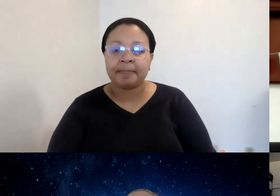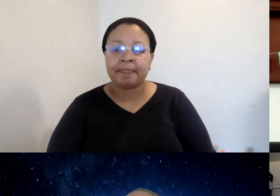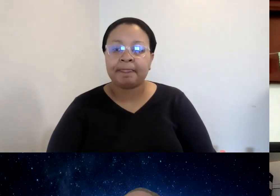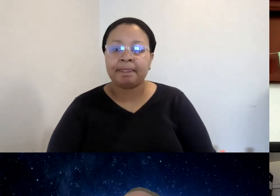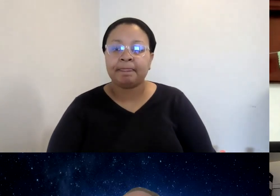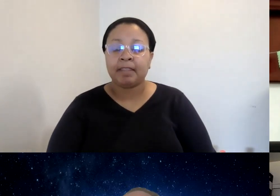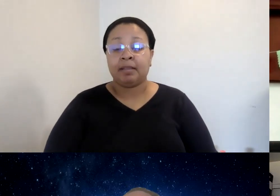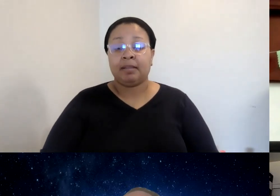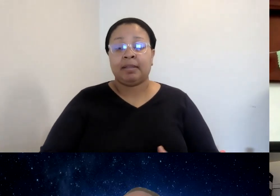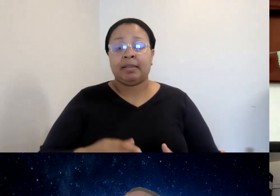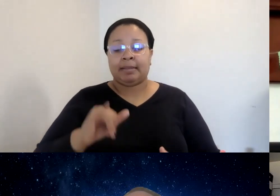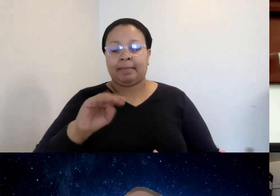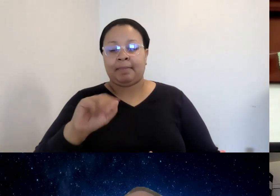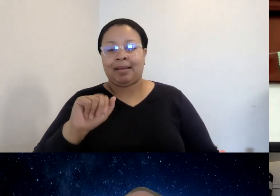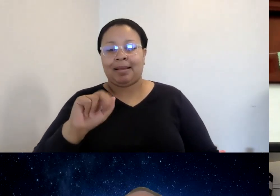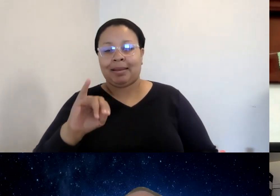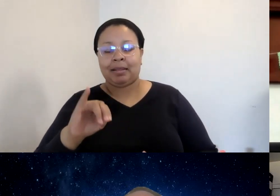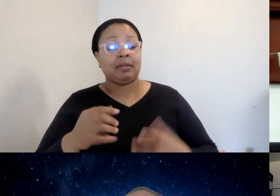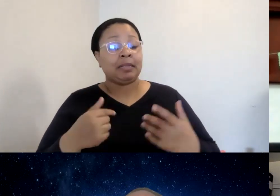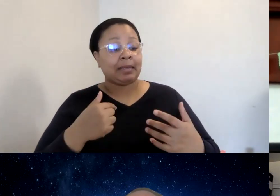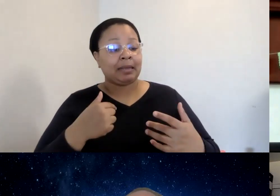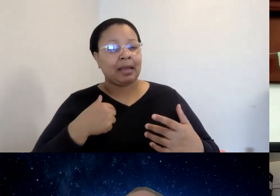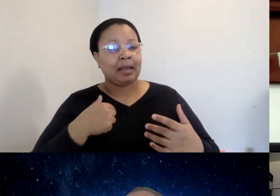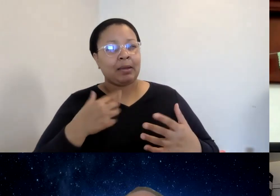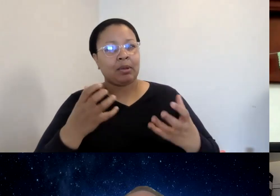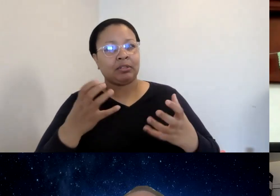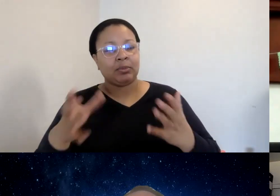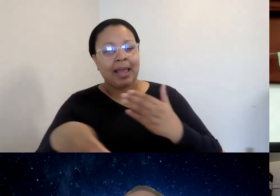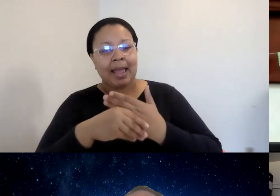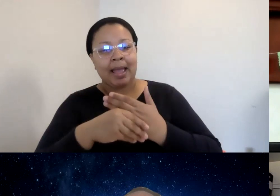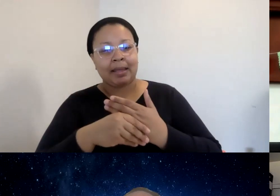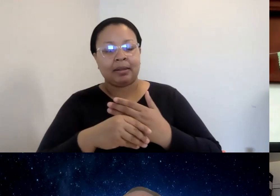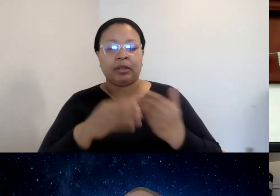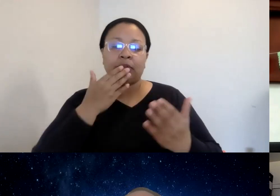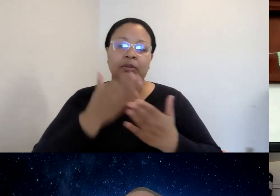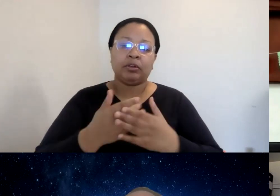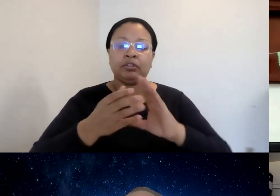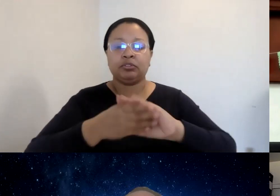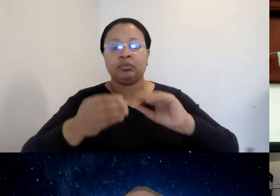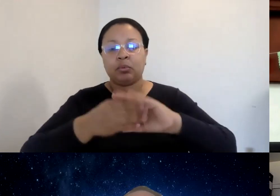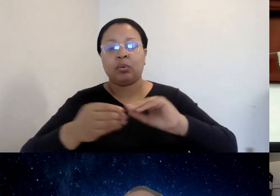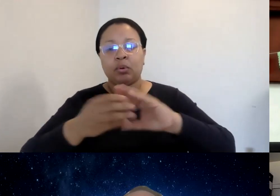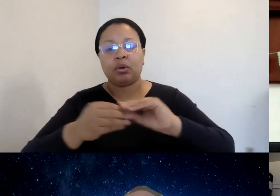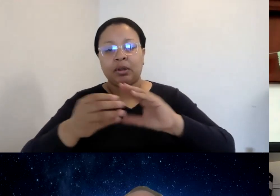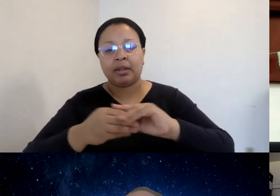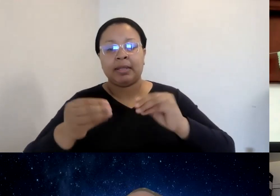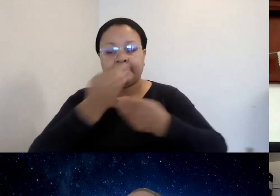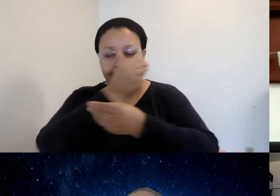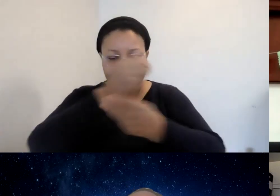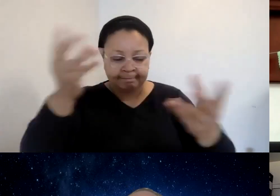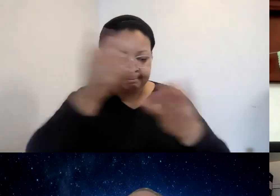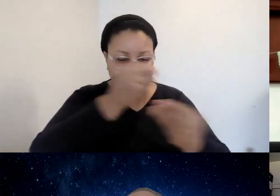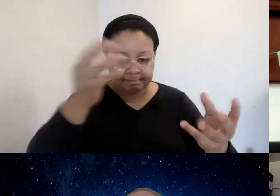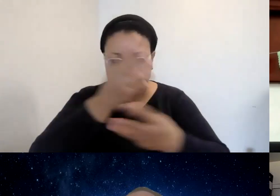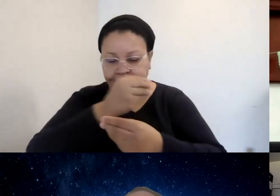Going off of that, I would say that, like Sai was saying, a robust storytelling campaign is incredibly important to any movement.